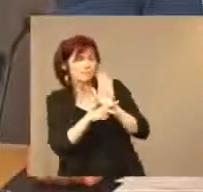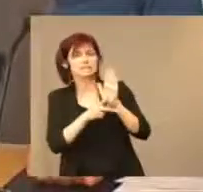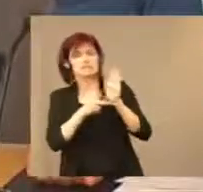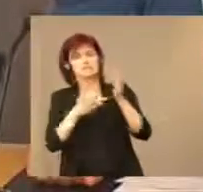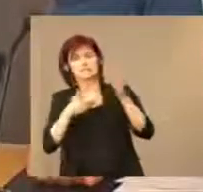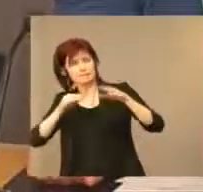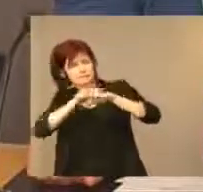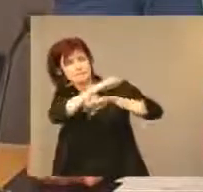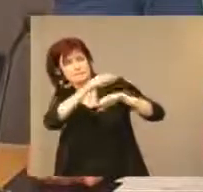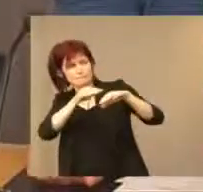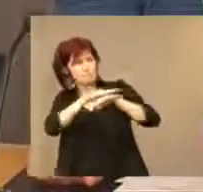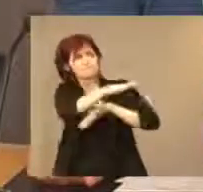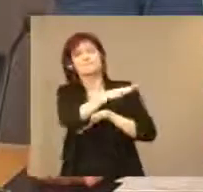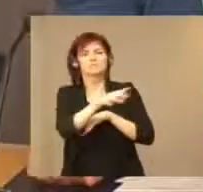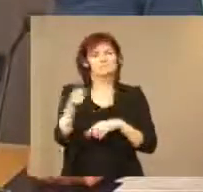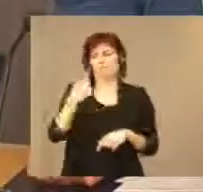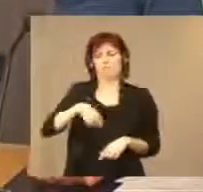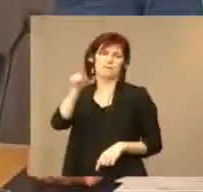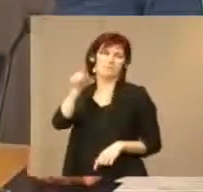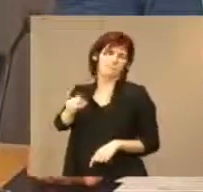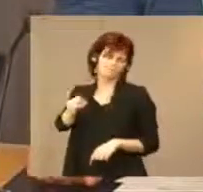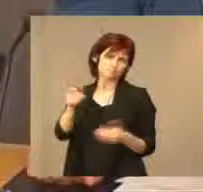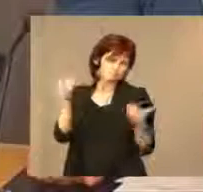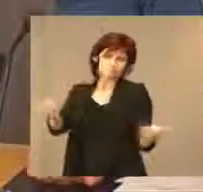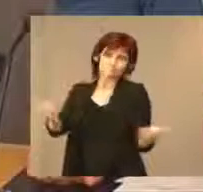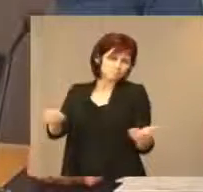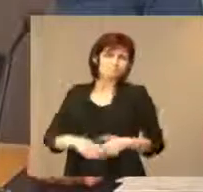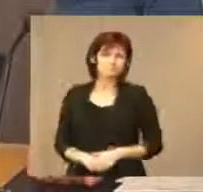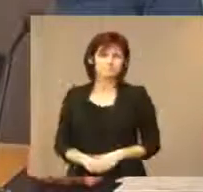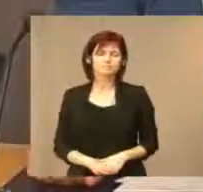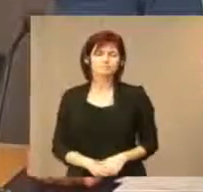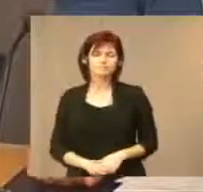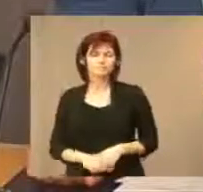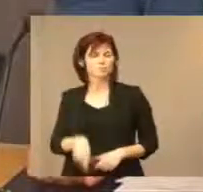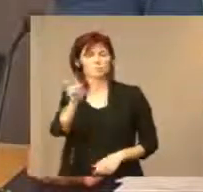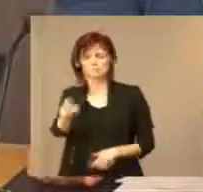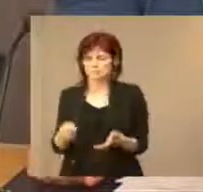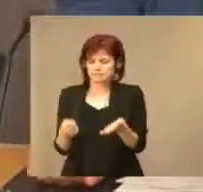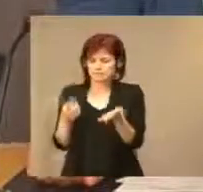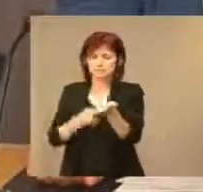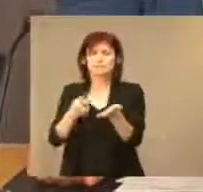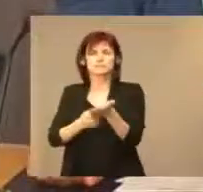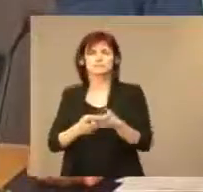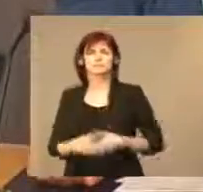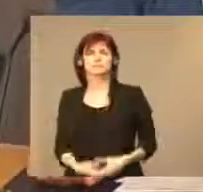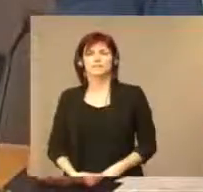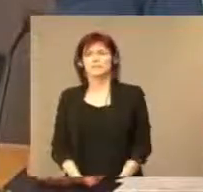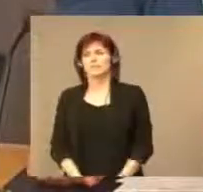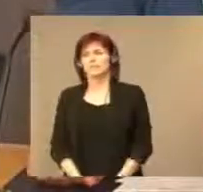enforcement mechanisms, whatever that may be, I think we have to address it and not be afraid to,